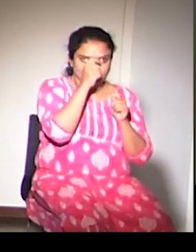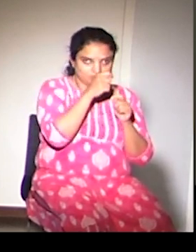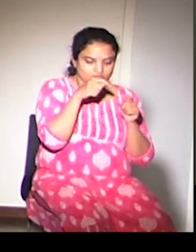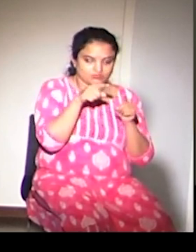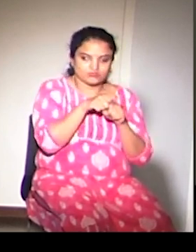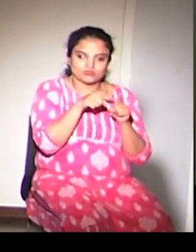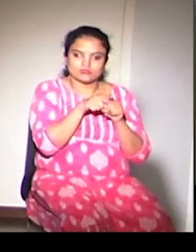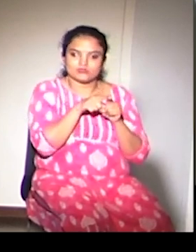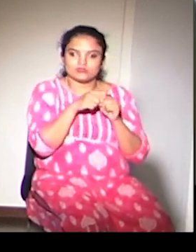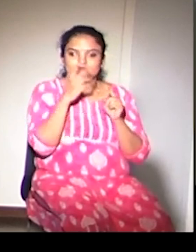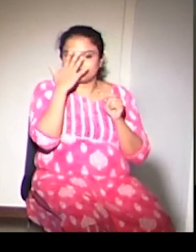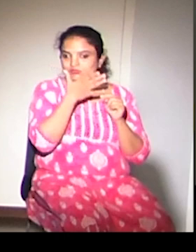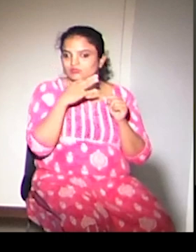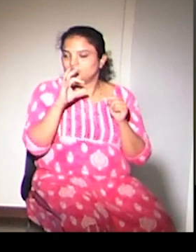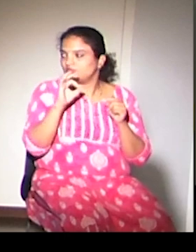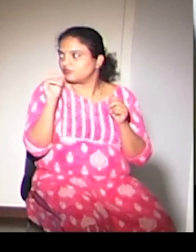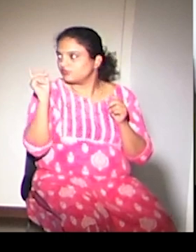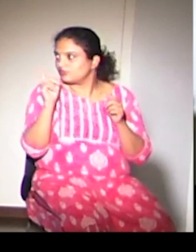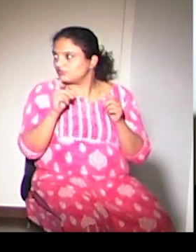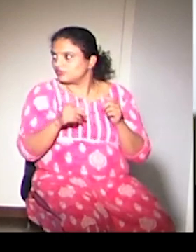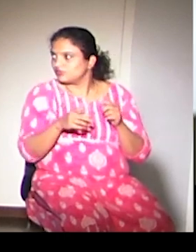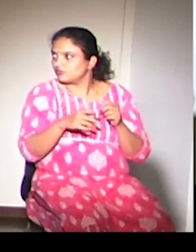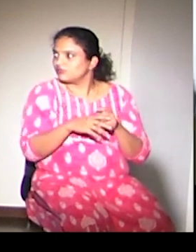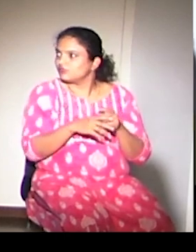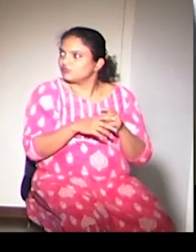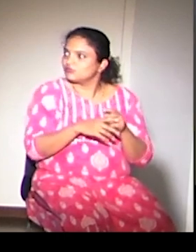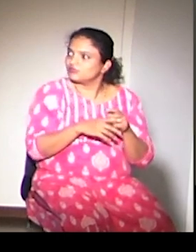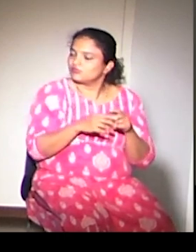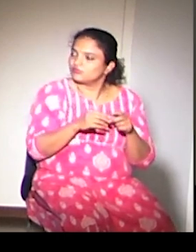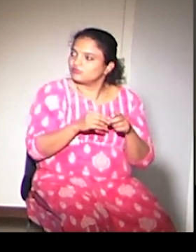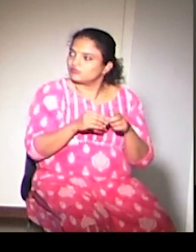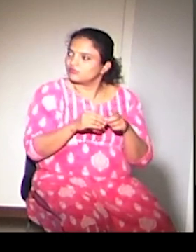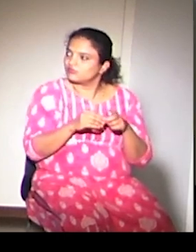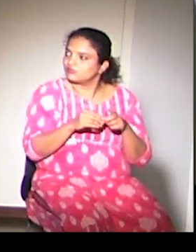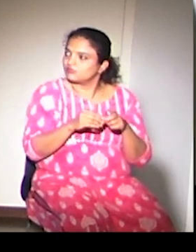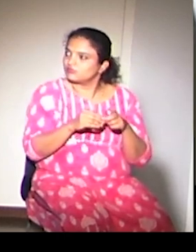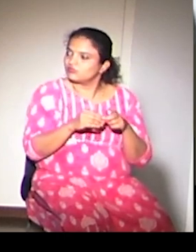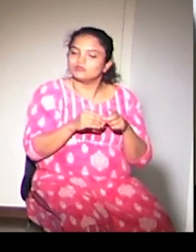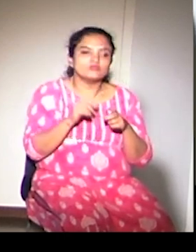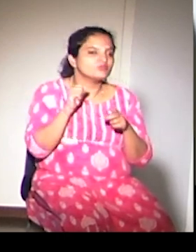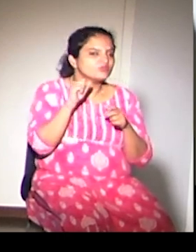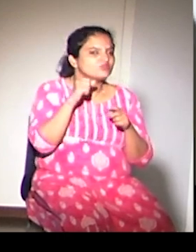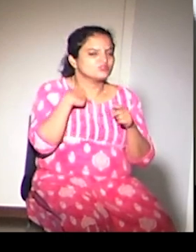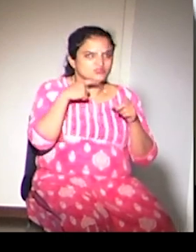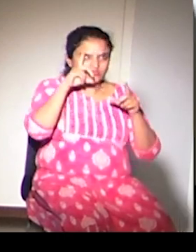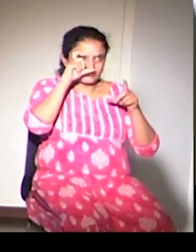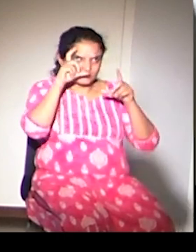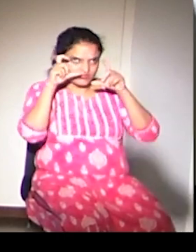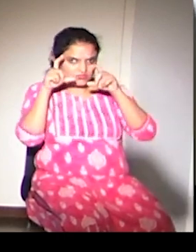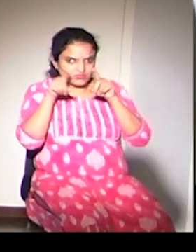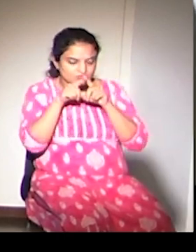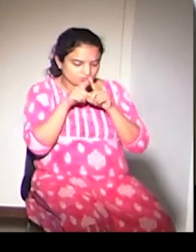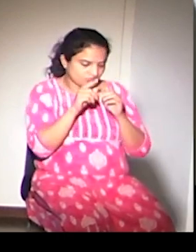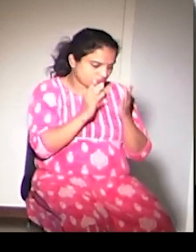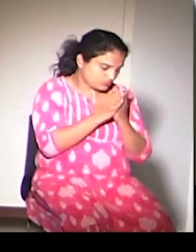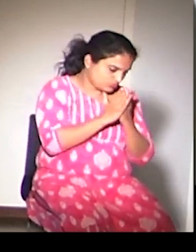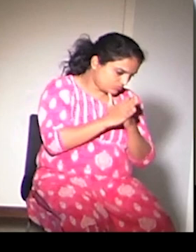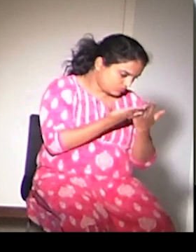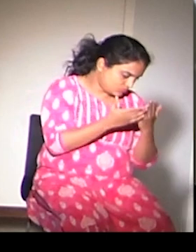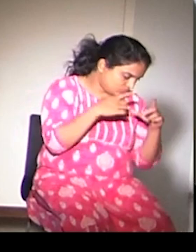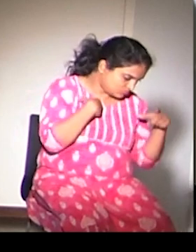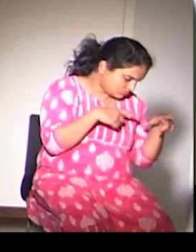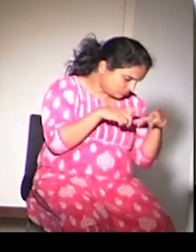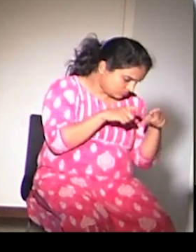as really that cobalt. I was very lucky Thank you for that. Because it's been a great problem taking pictures for the book with the